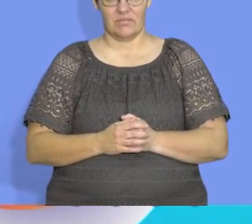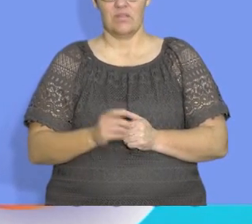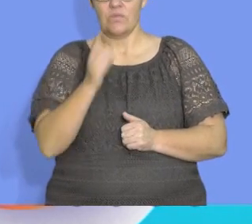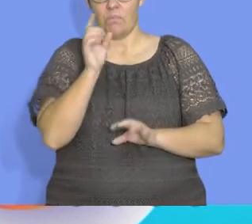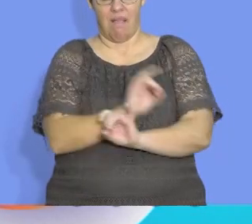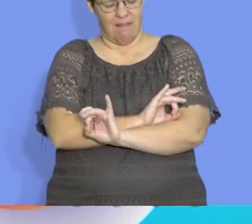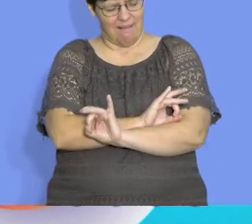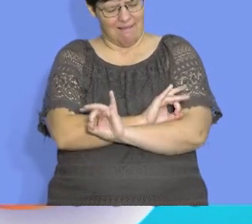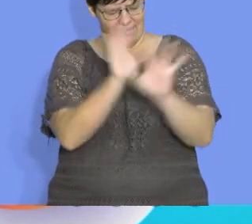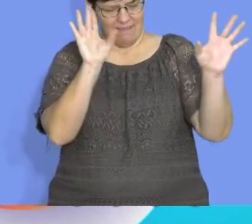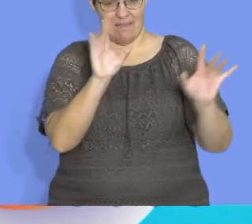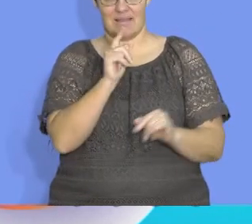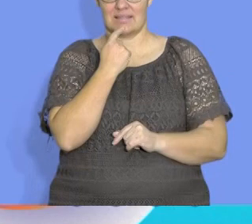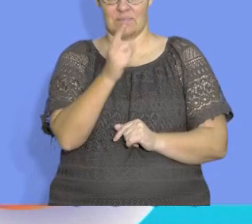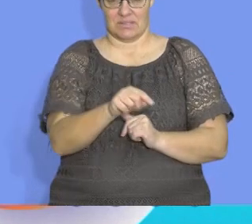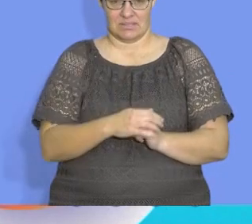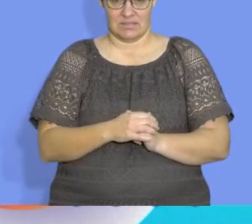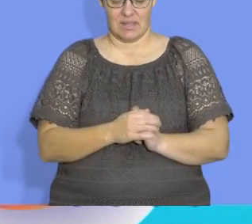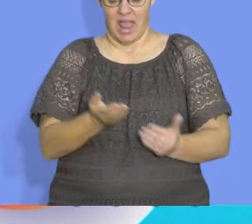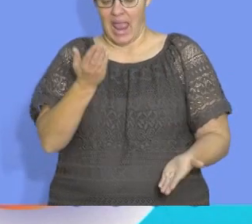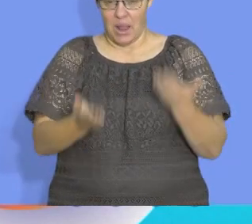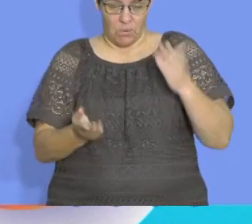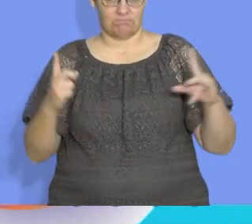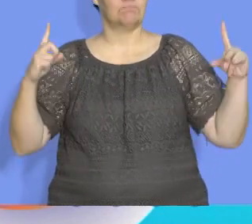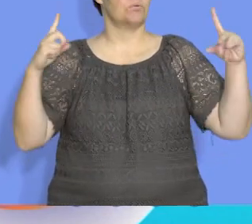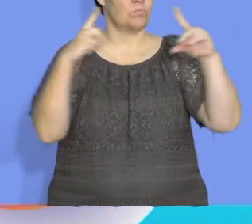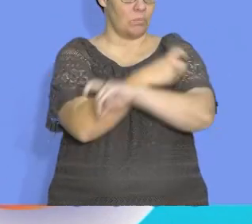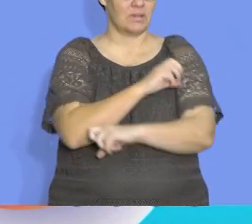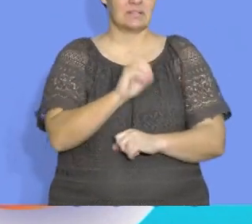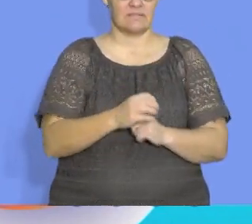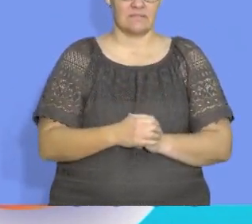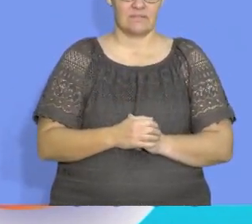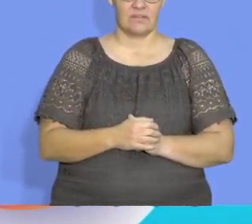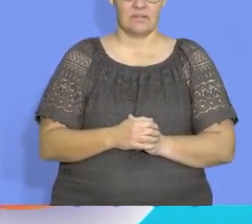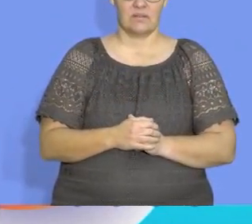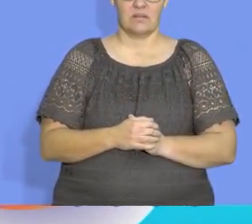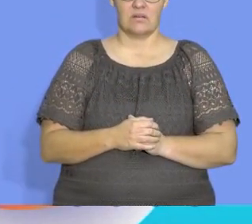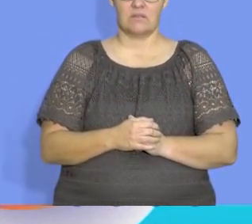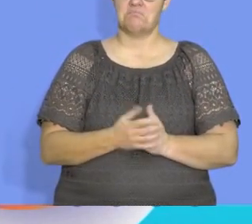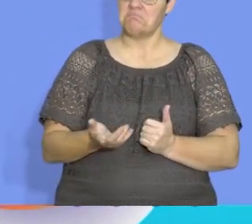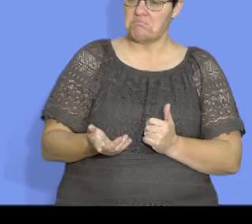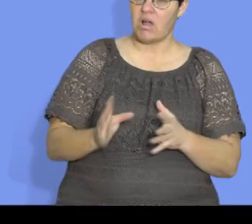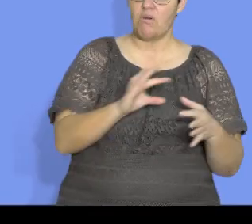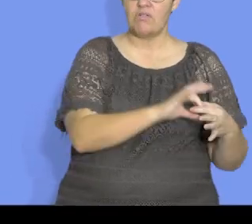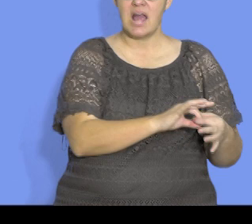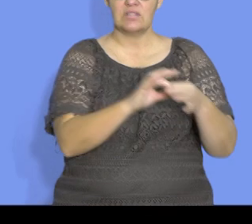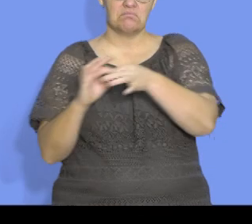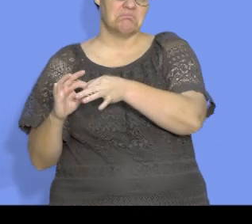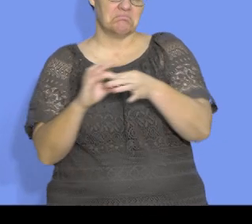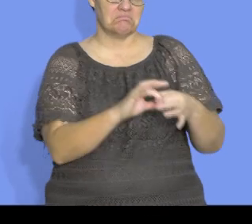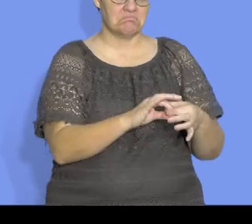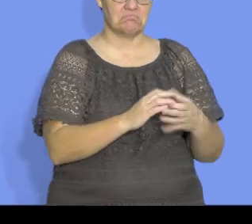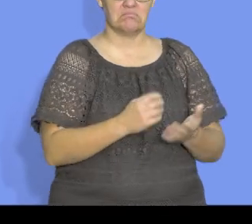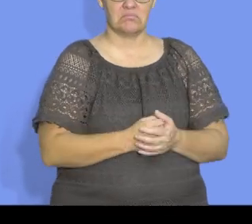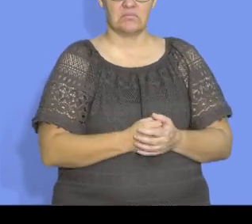to make very clear that this equation is quite complex, and it can tell us more than one sort of relationship. But